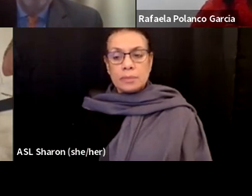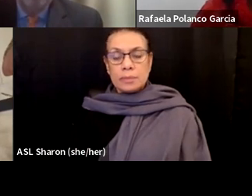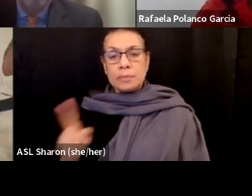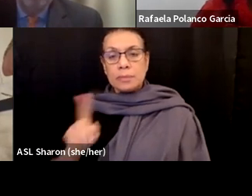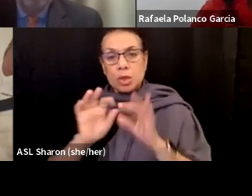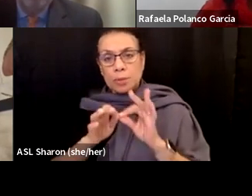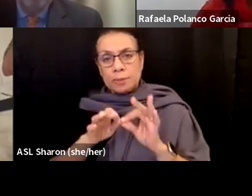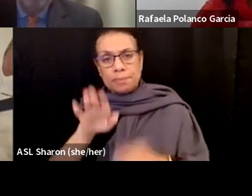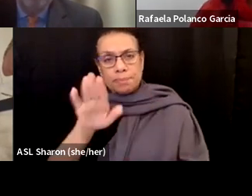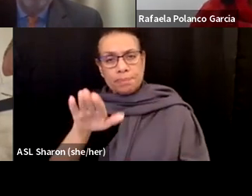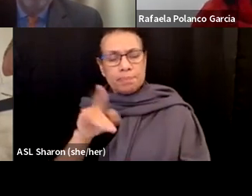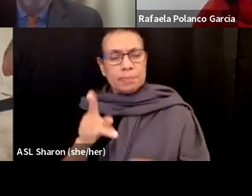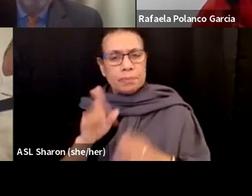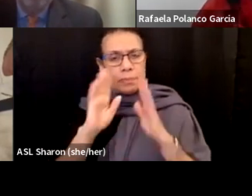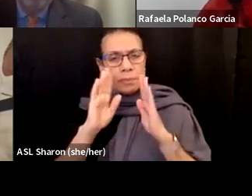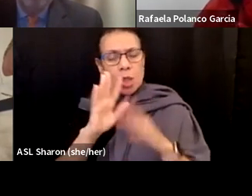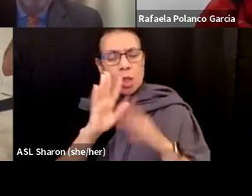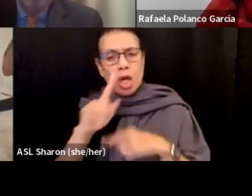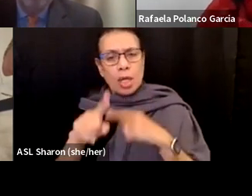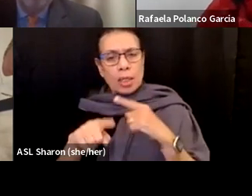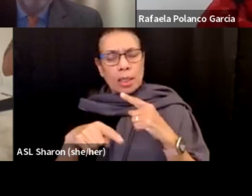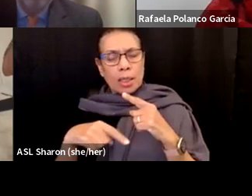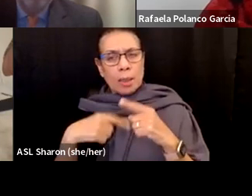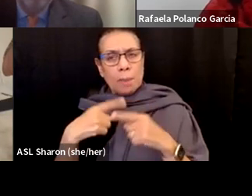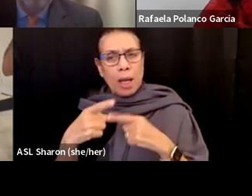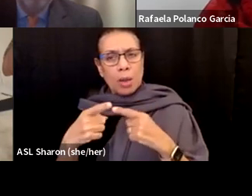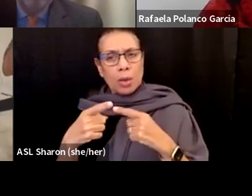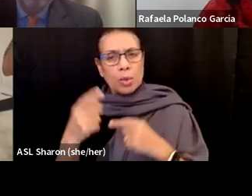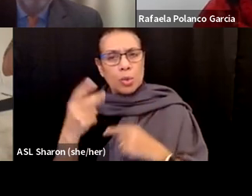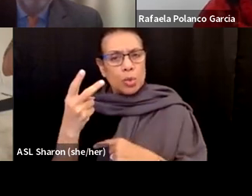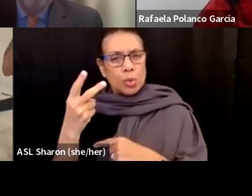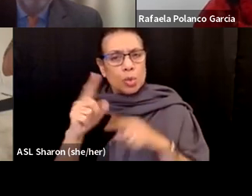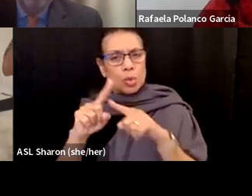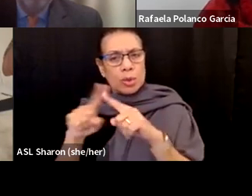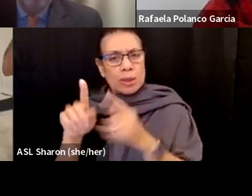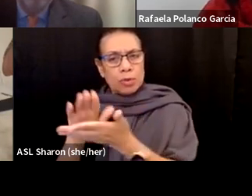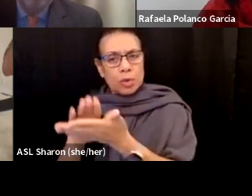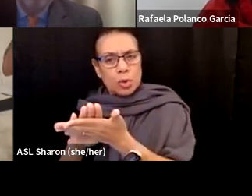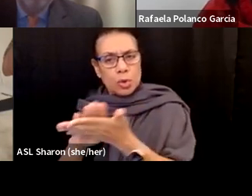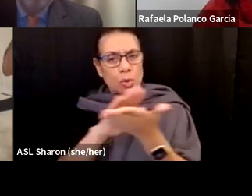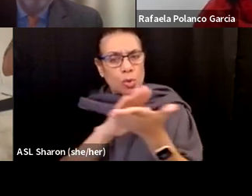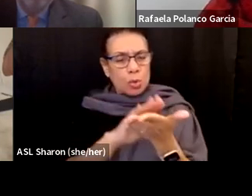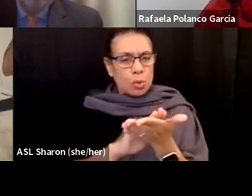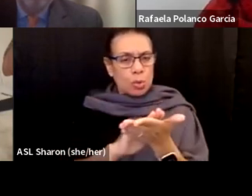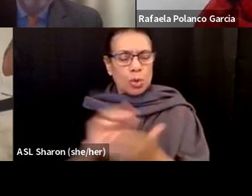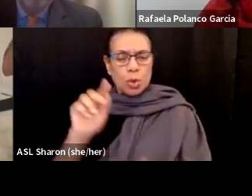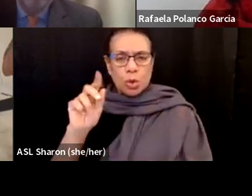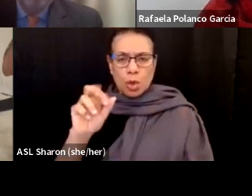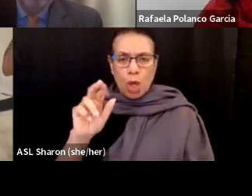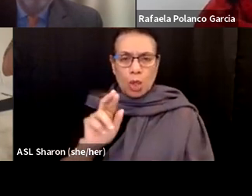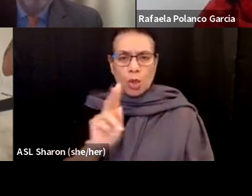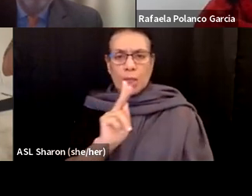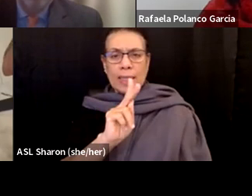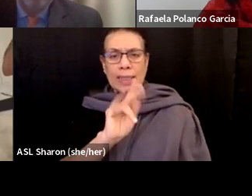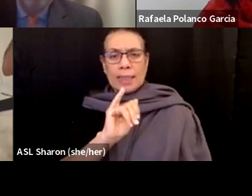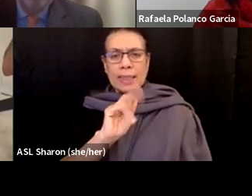attention when you mentioned mathers superintendent you mentioned about two different schools the toddler and the king and thank you very much madam